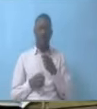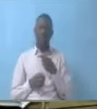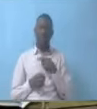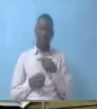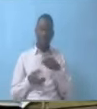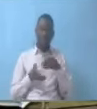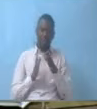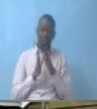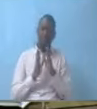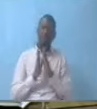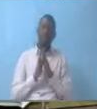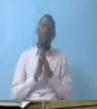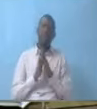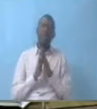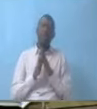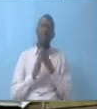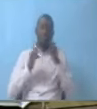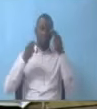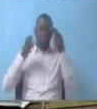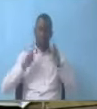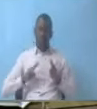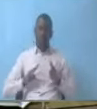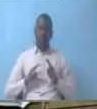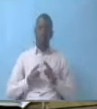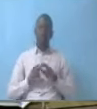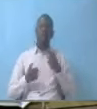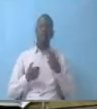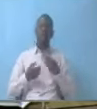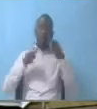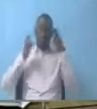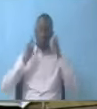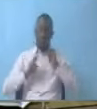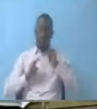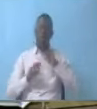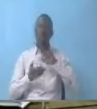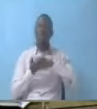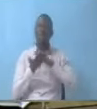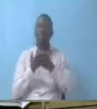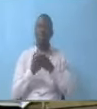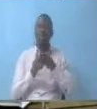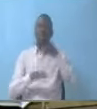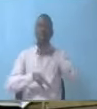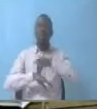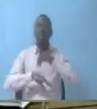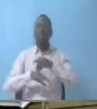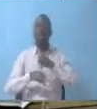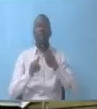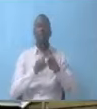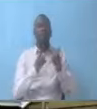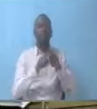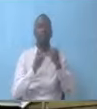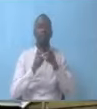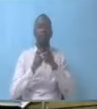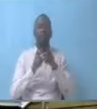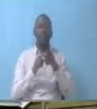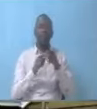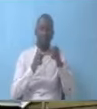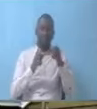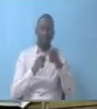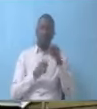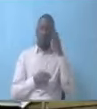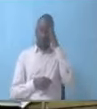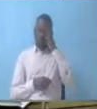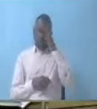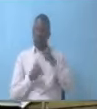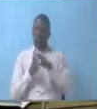legislation. And legislations are interpreted depending on different principles. Yes.